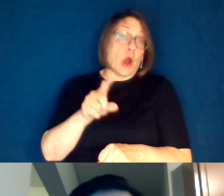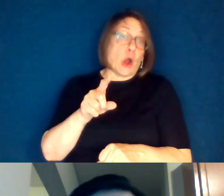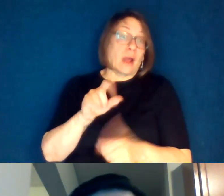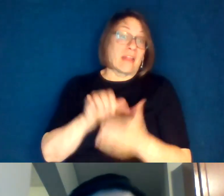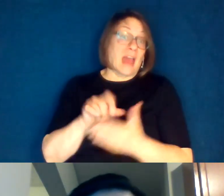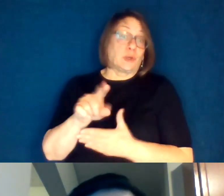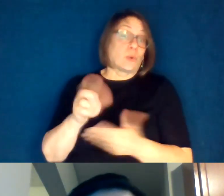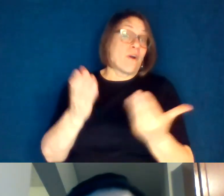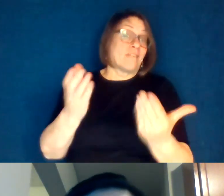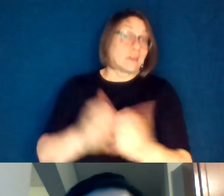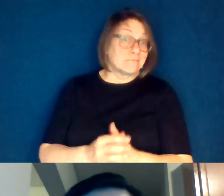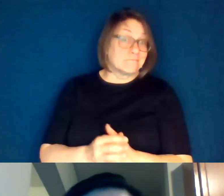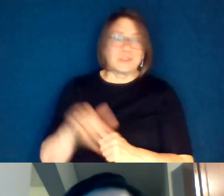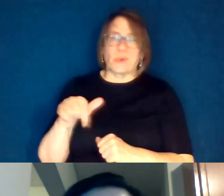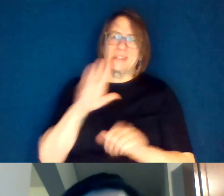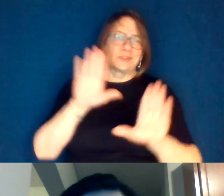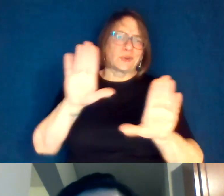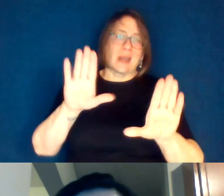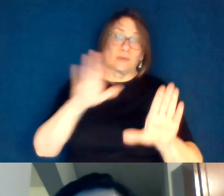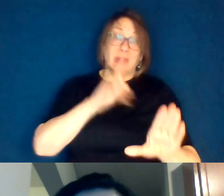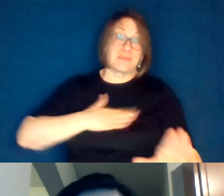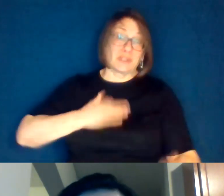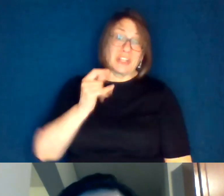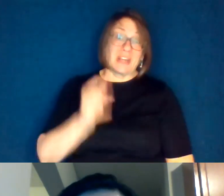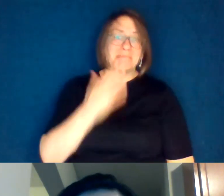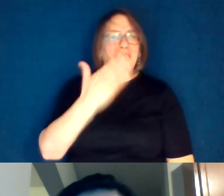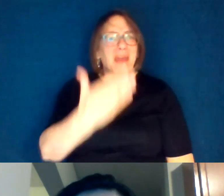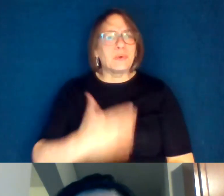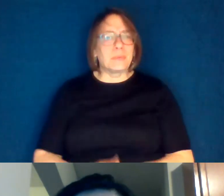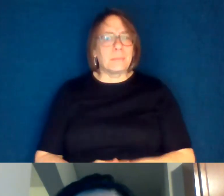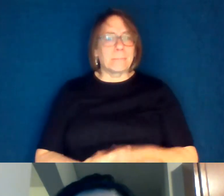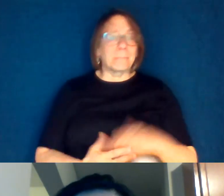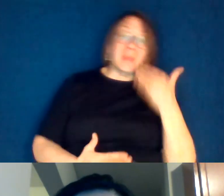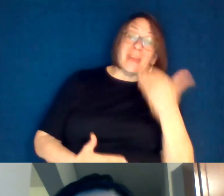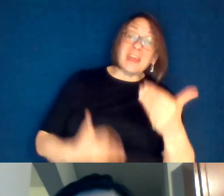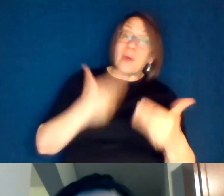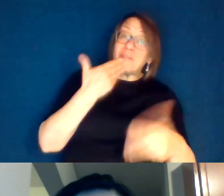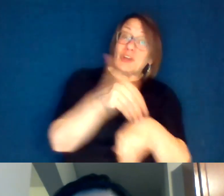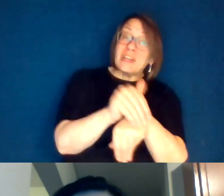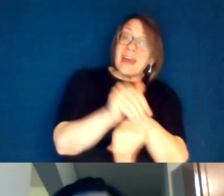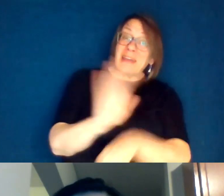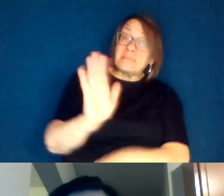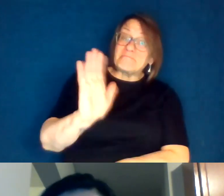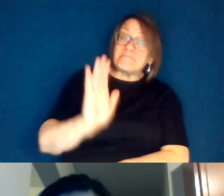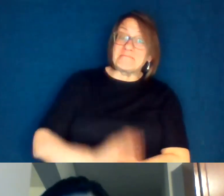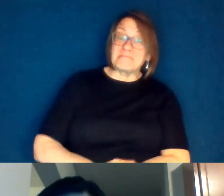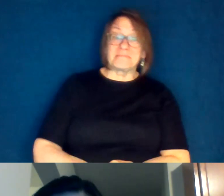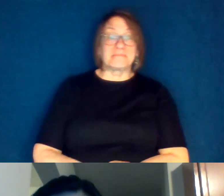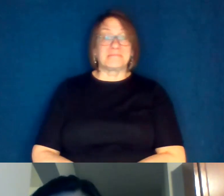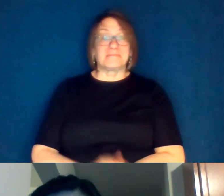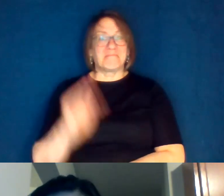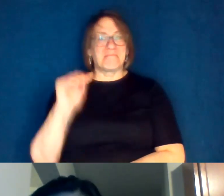are doing. So this is wonderful. I really appreciate it. Thank you. Thank you. Have a good night. Have a good night.